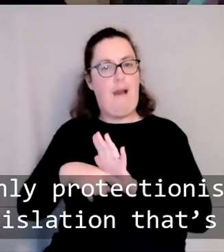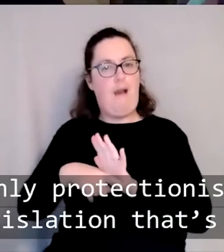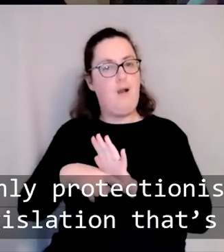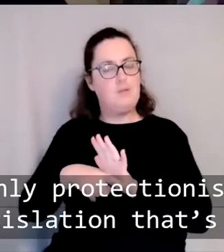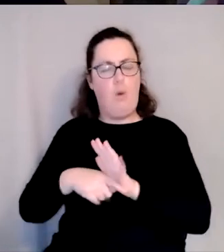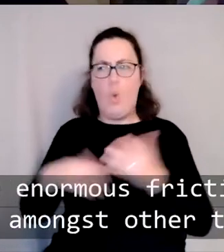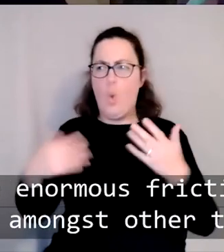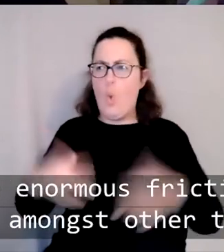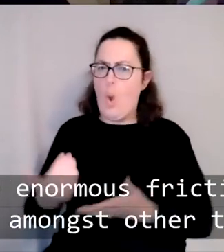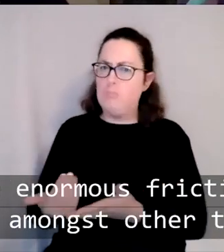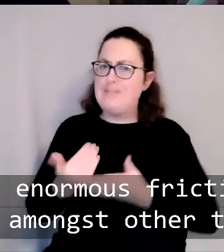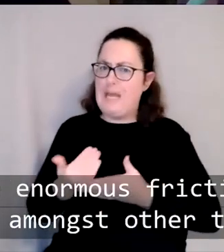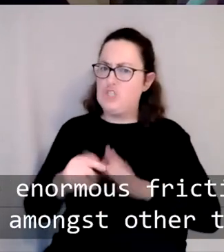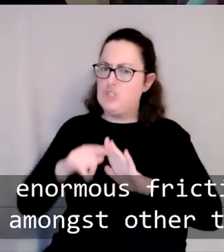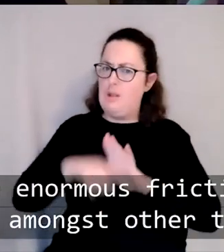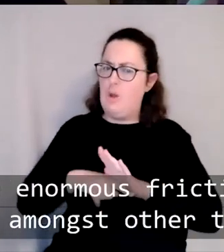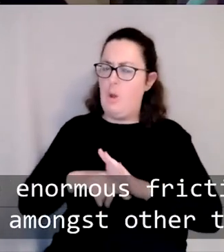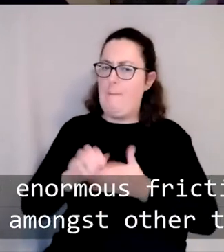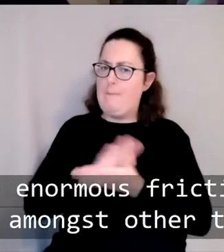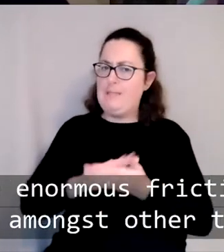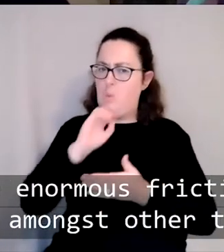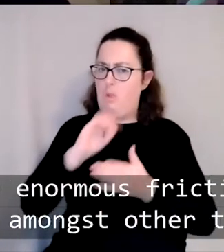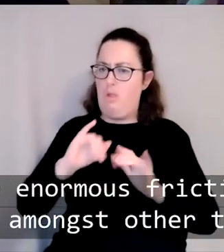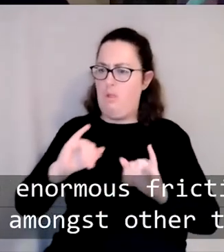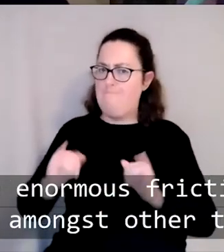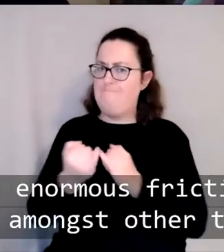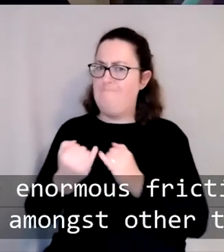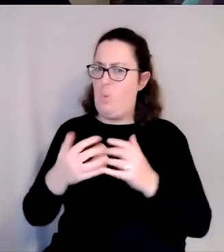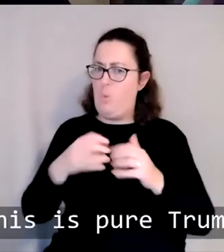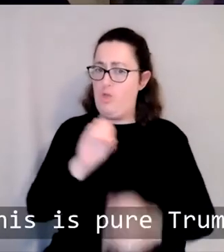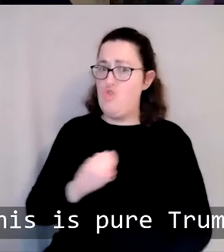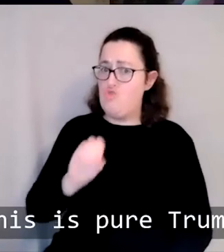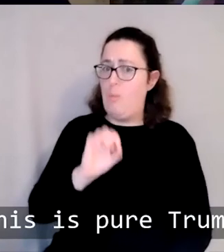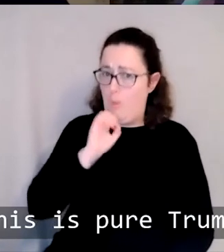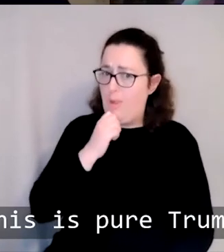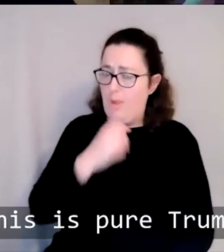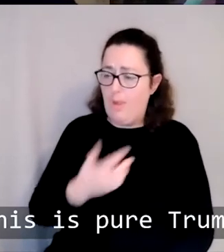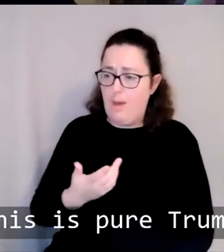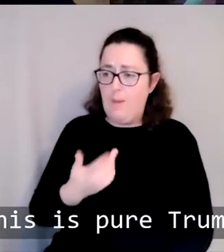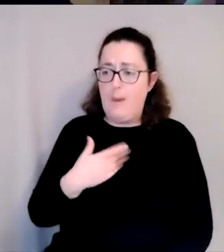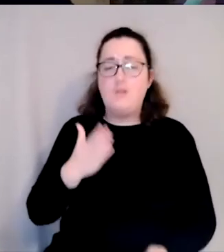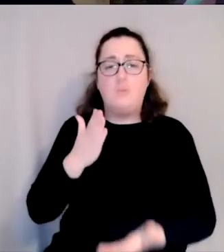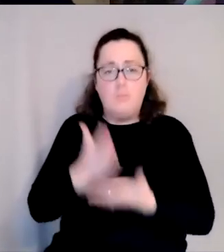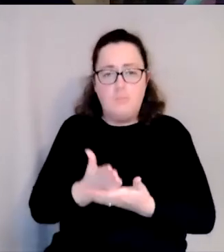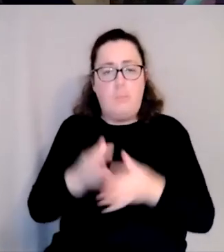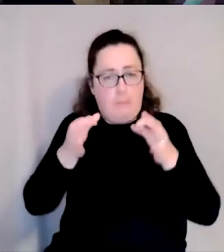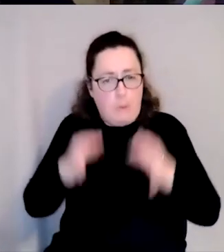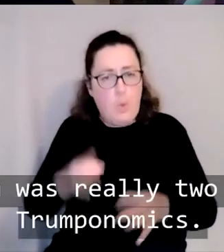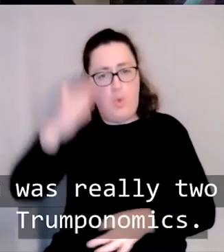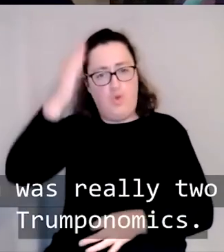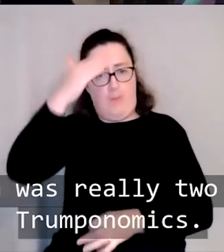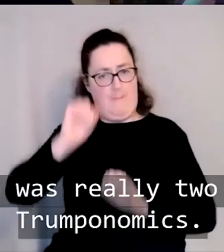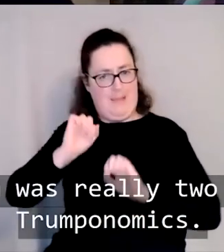of legislation that's going to cause enormous friction with Europe, amongst other things. But this is pure Trumpism.